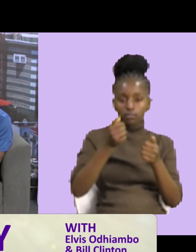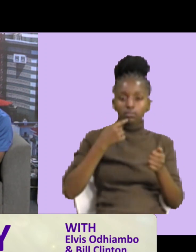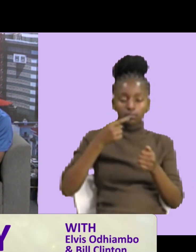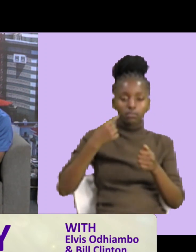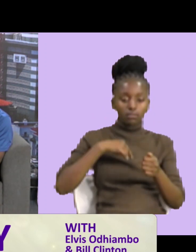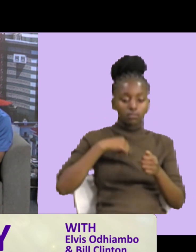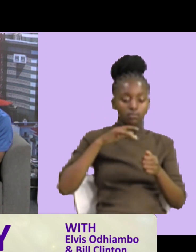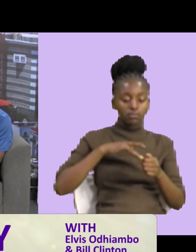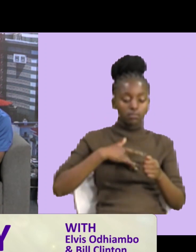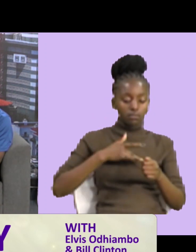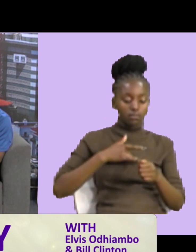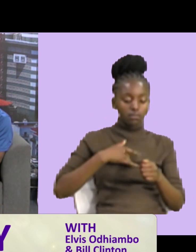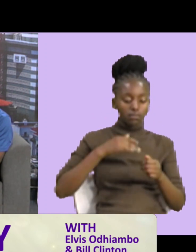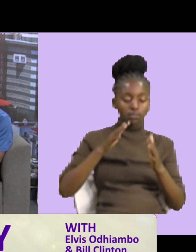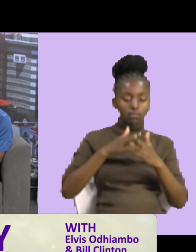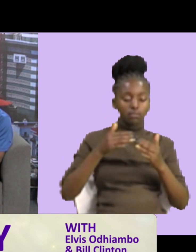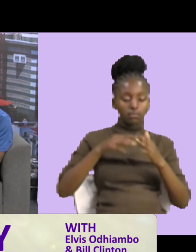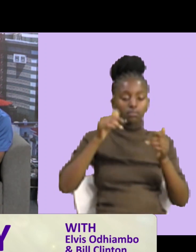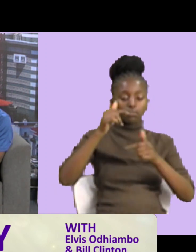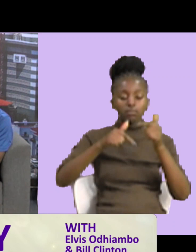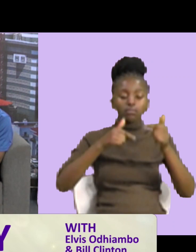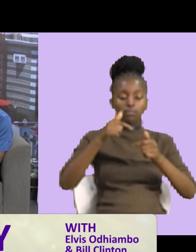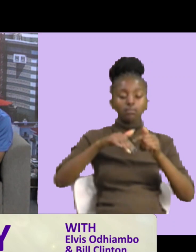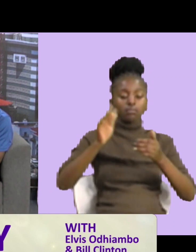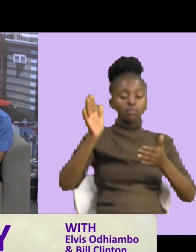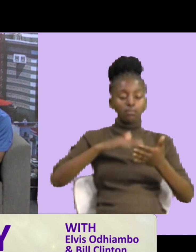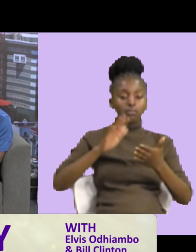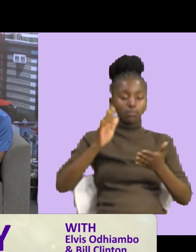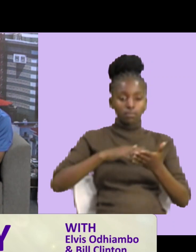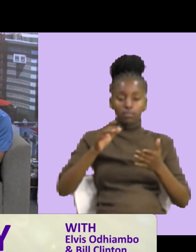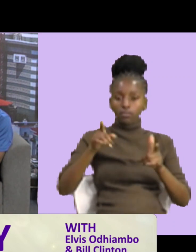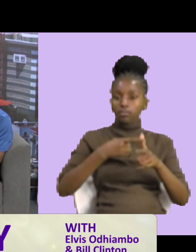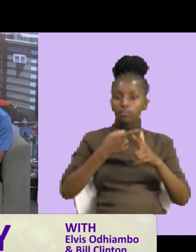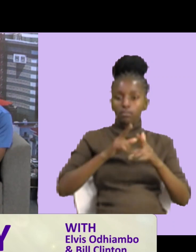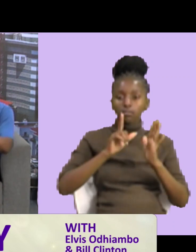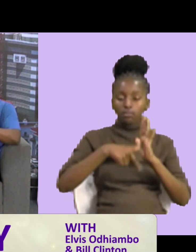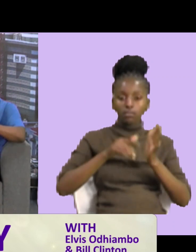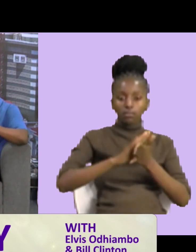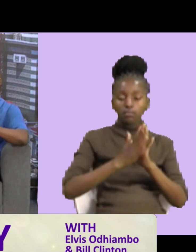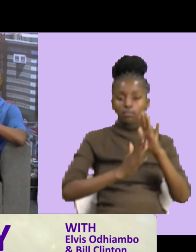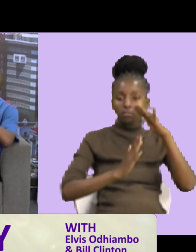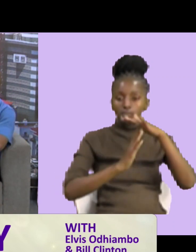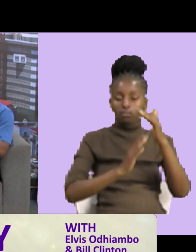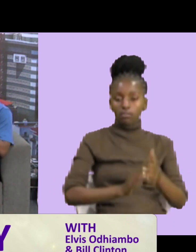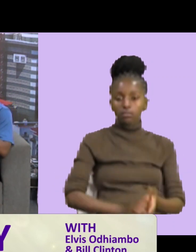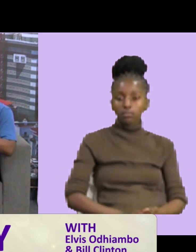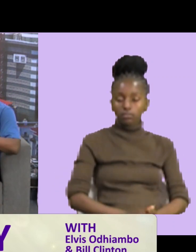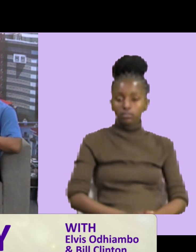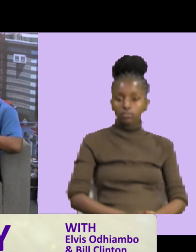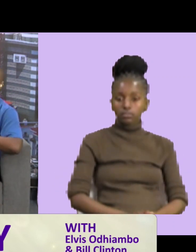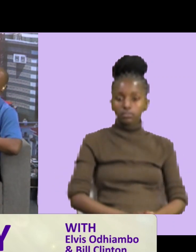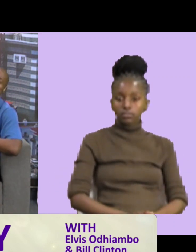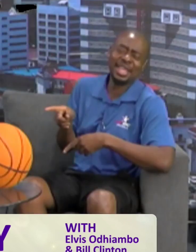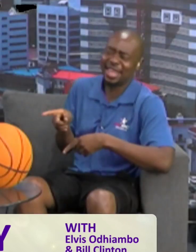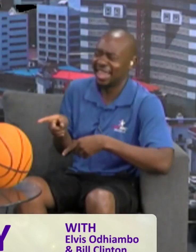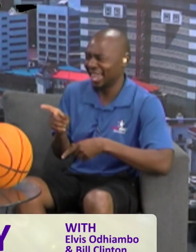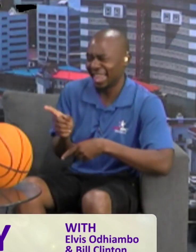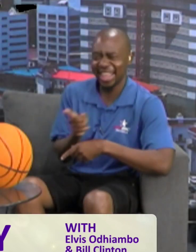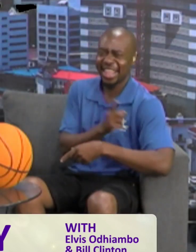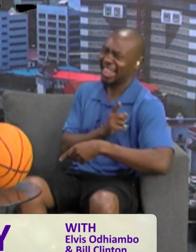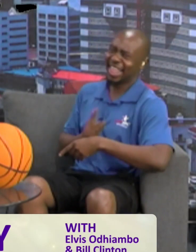going on further with the games? Now, for Arsenal's case,